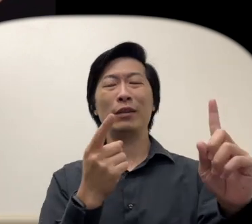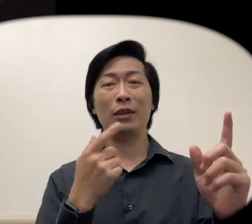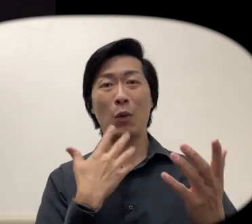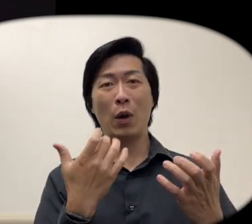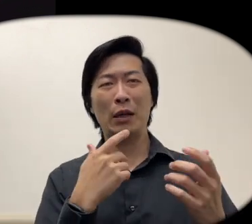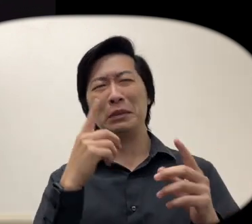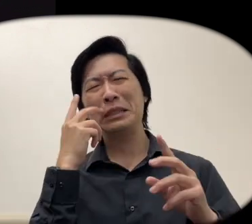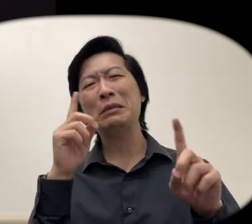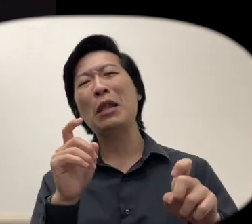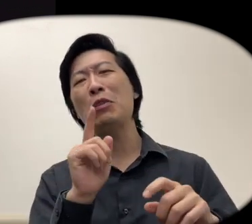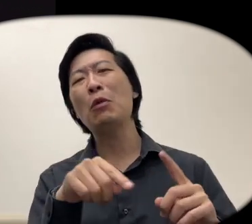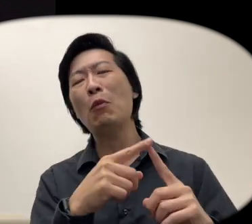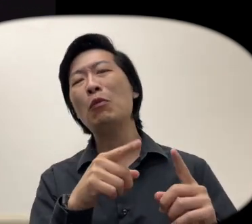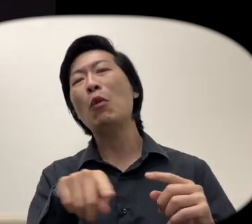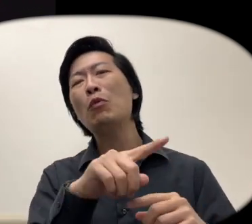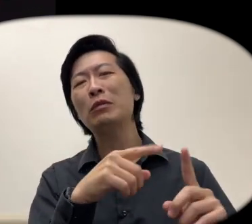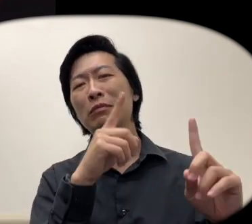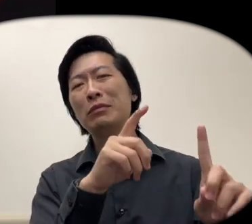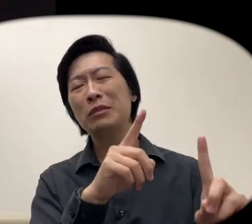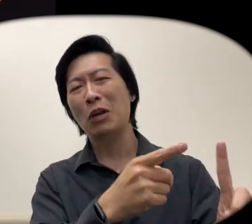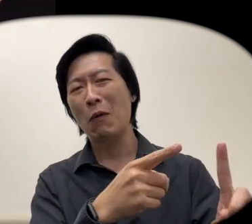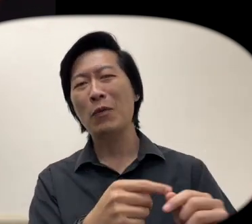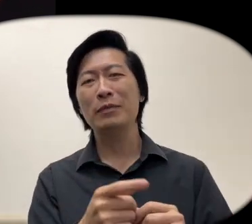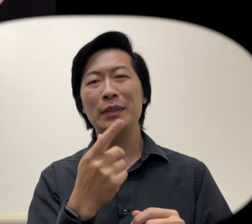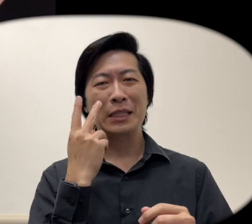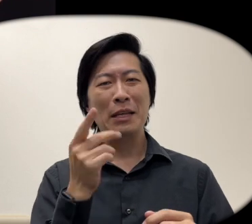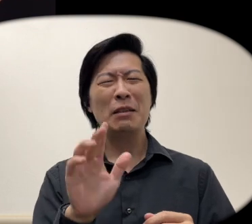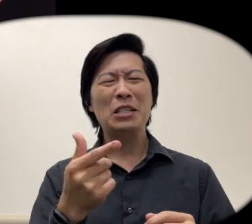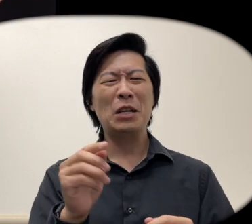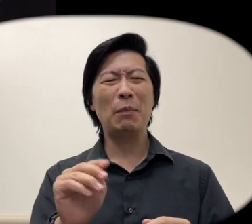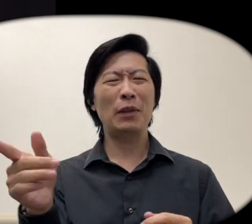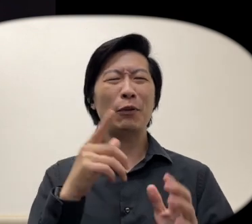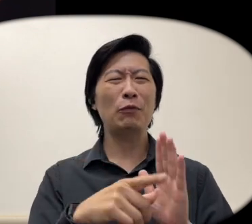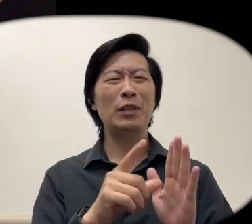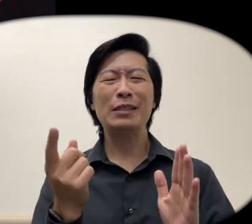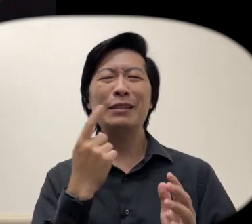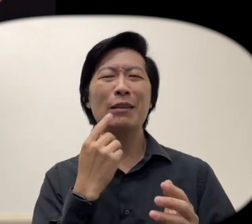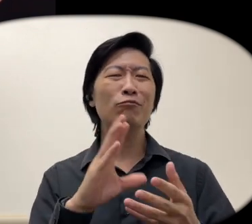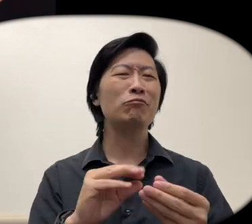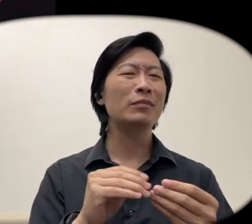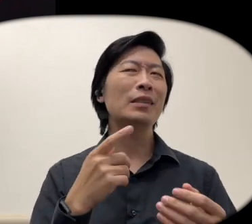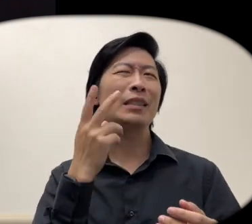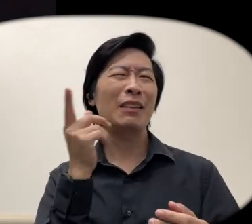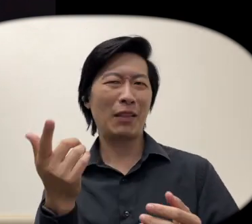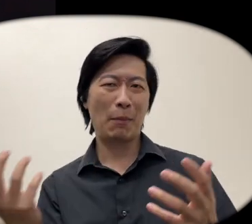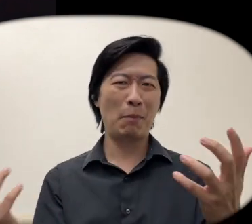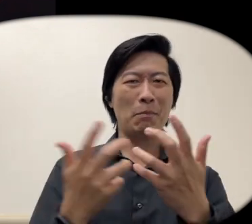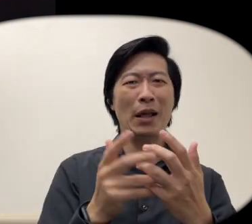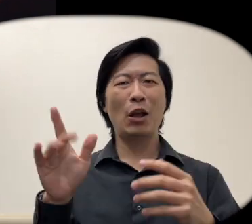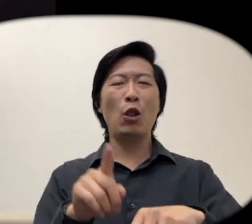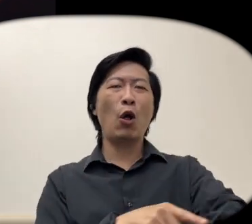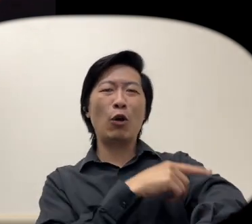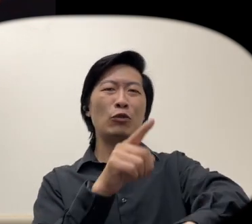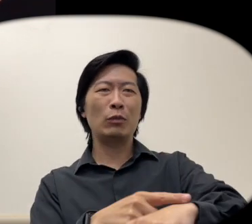test. So let's start with the near-term ambitions for GM and review some of the things that they're saying, and then see how that stacks up with their long-term